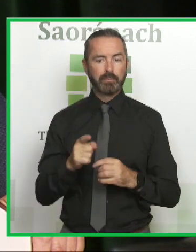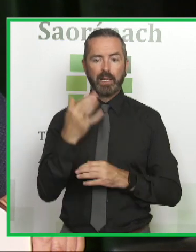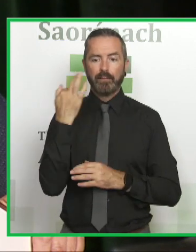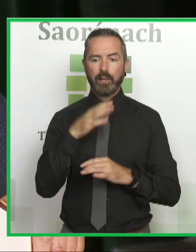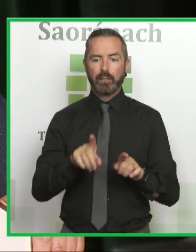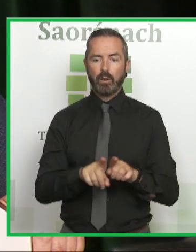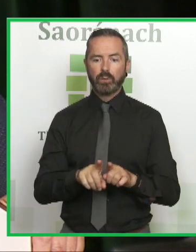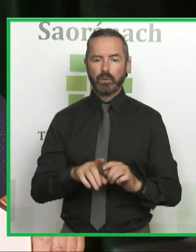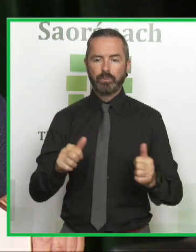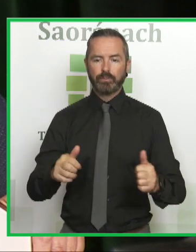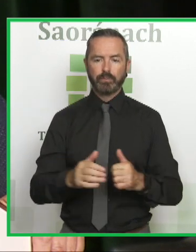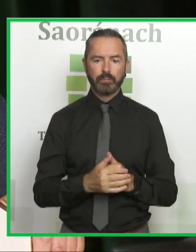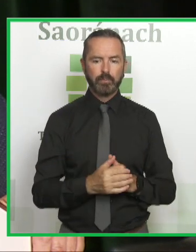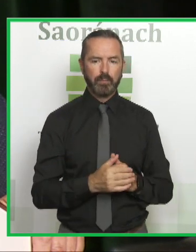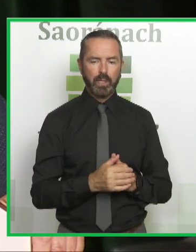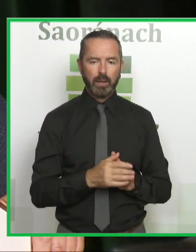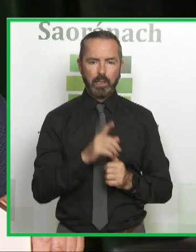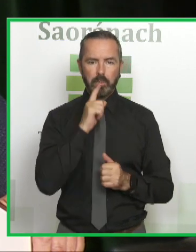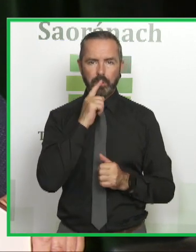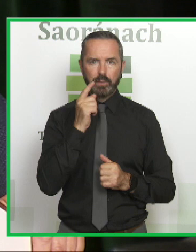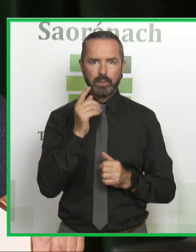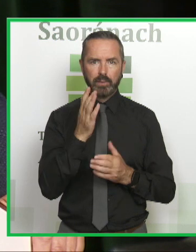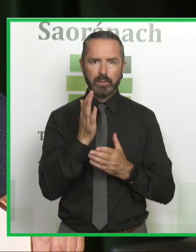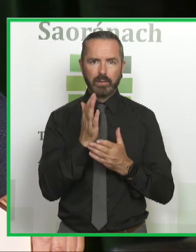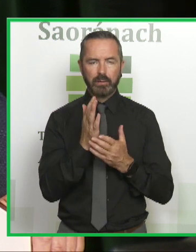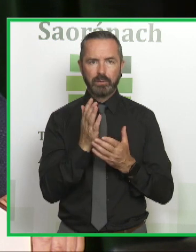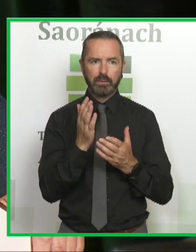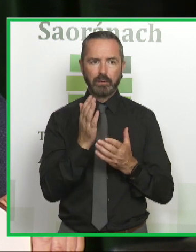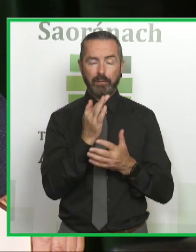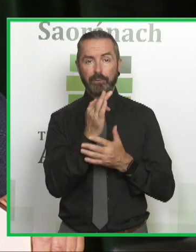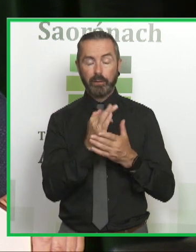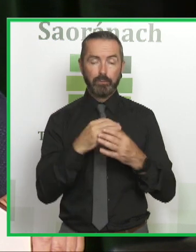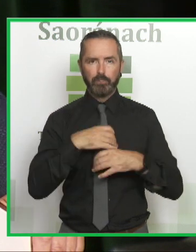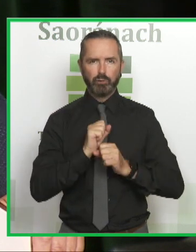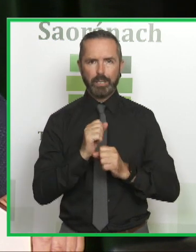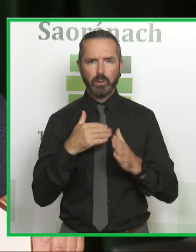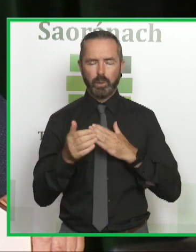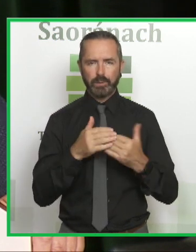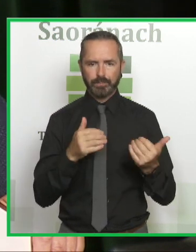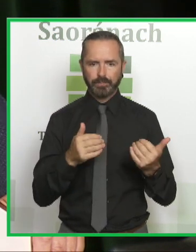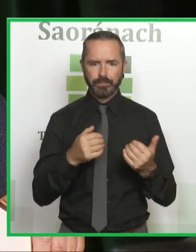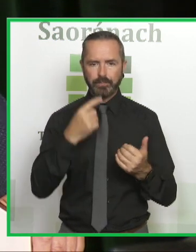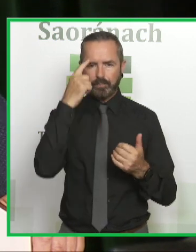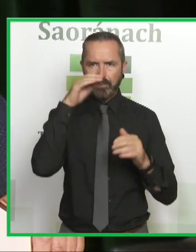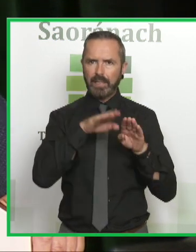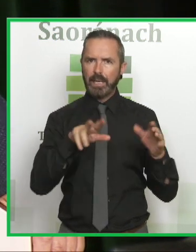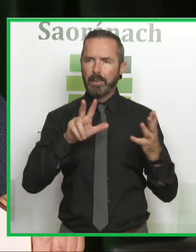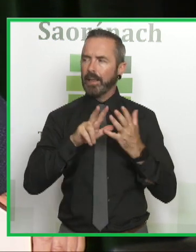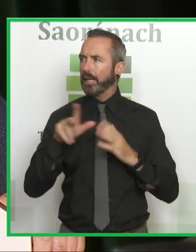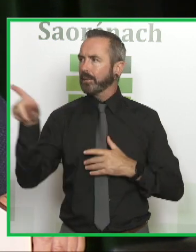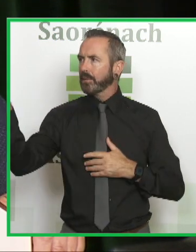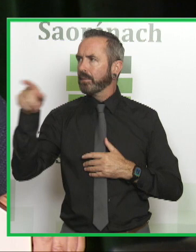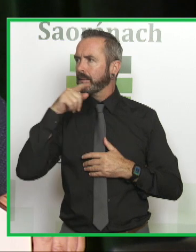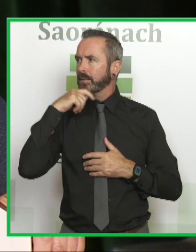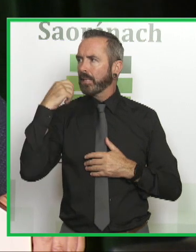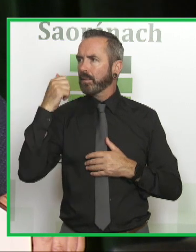but you know, there was a level of frustration expressed, I guess, on a couple of fronts. The first one was, and I think table 8 yesterday probably kind of captured